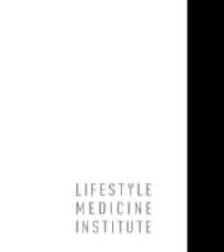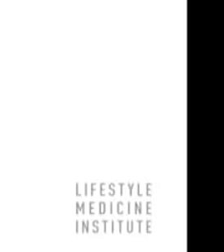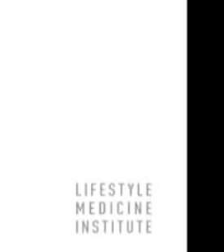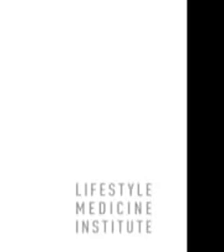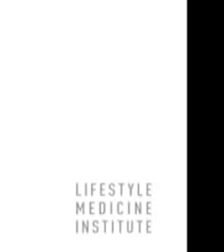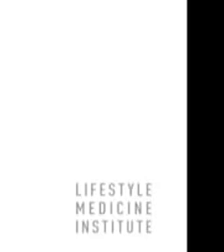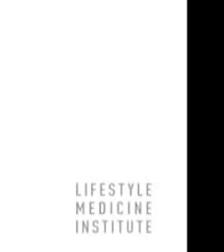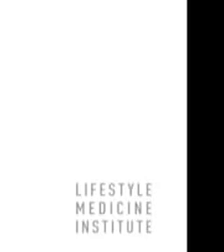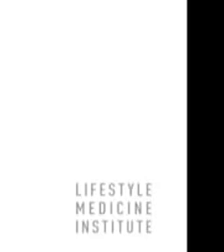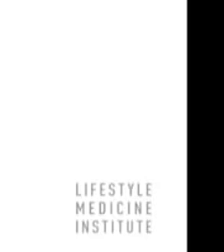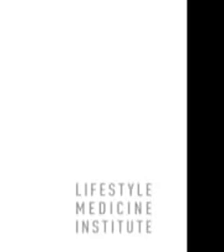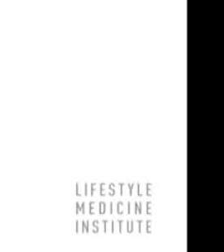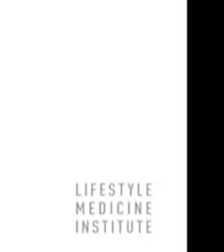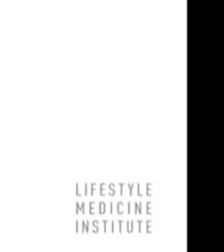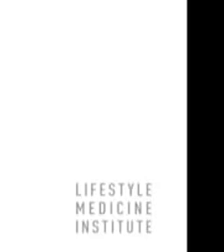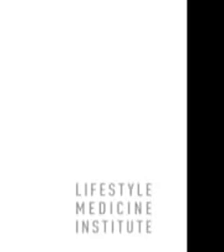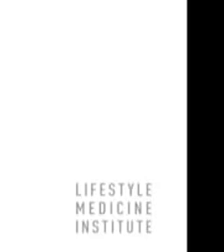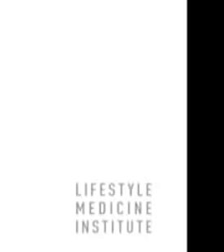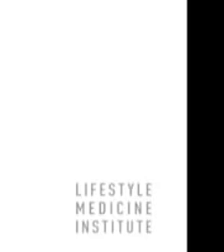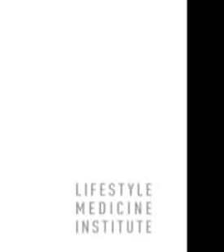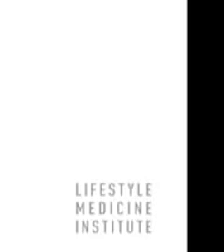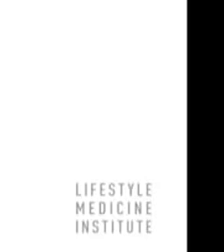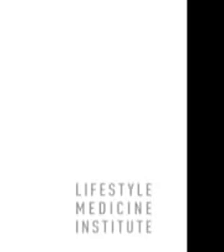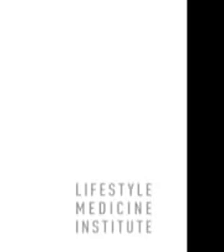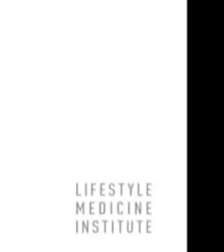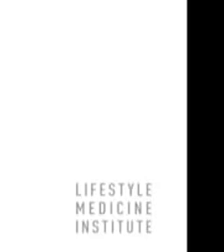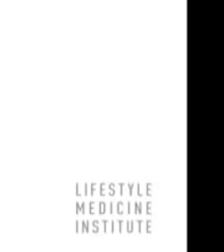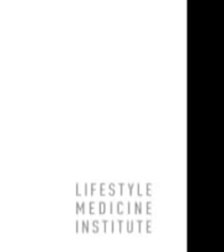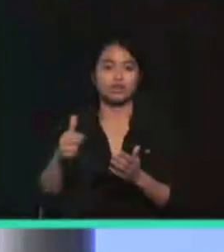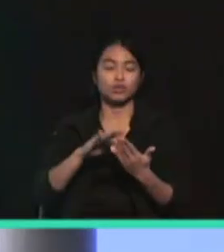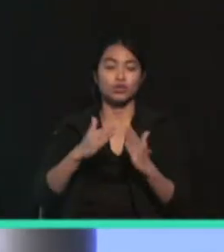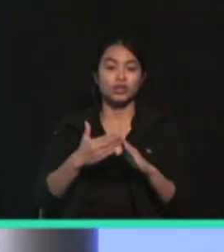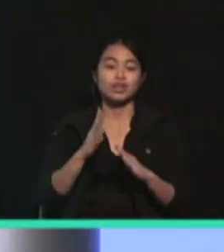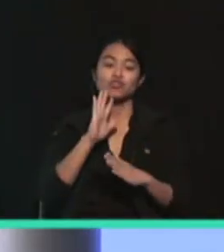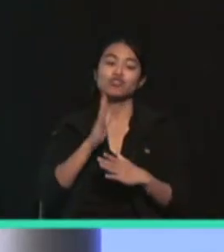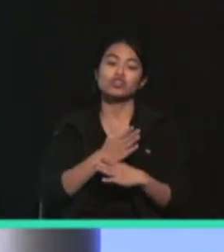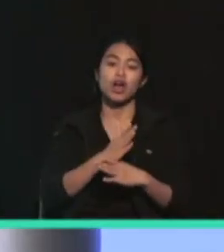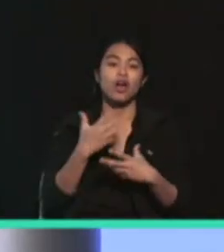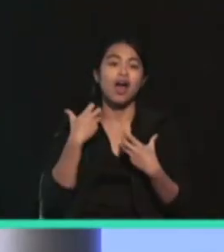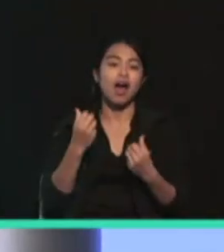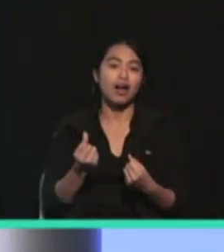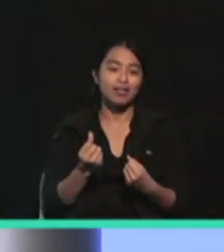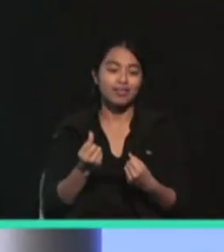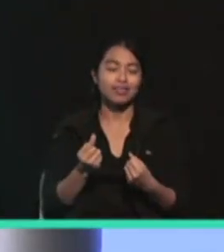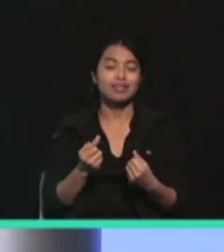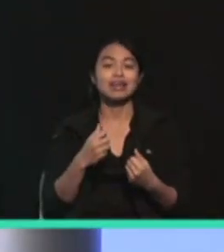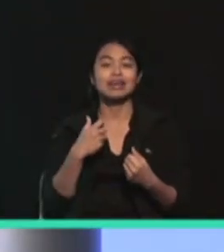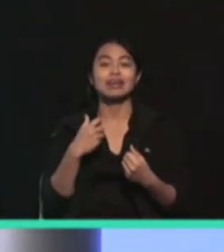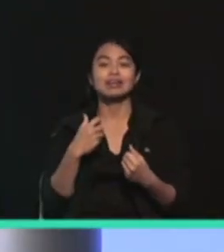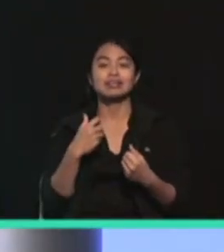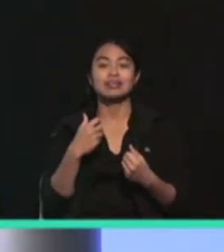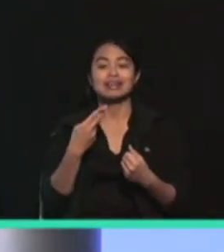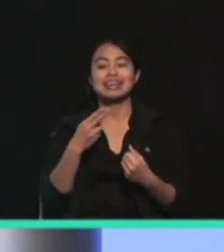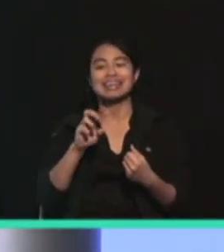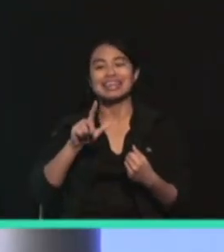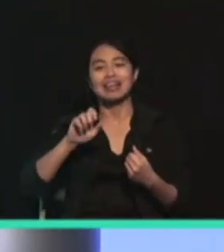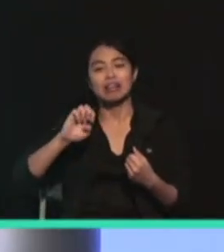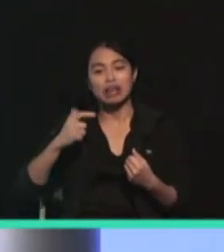reaching out to our communities to share health, healing and hope with them.